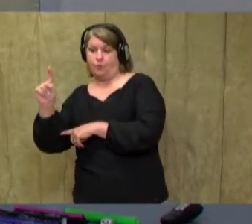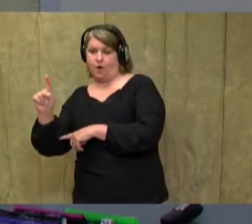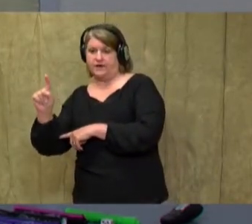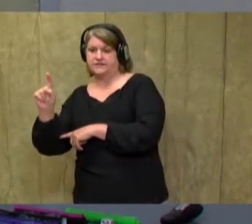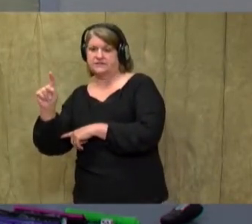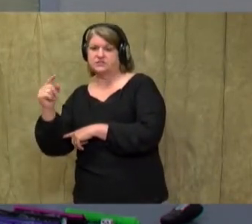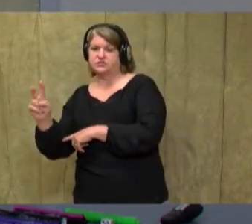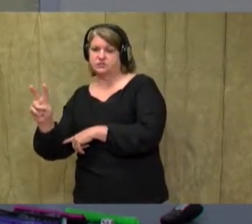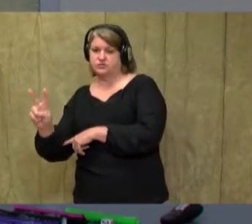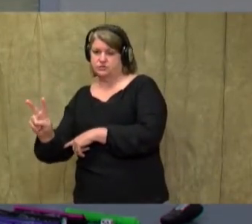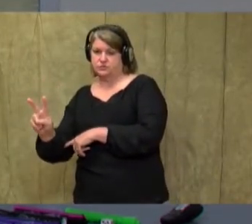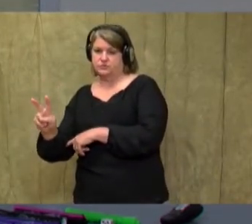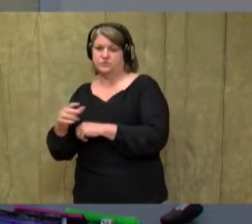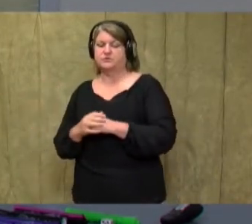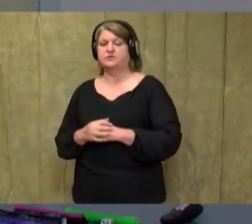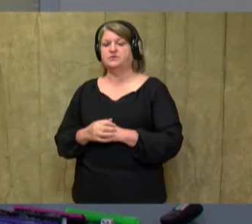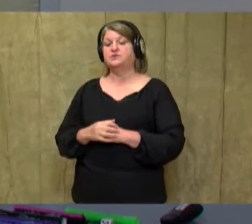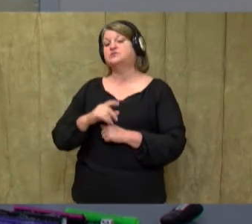So